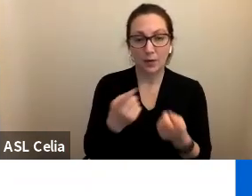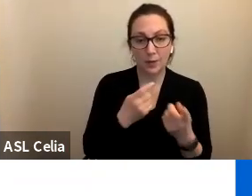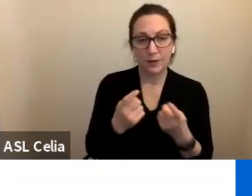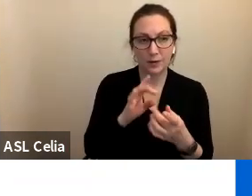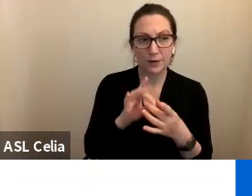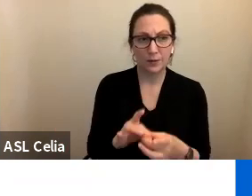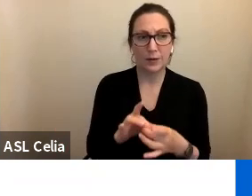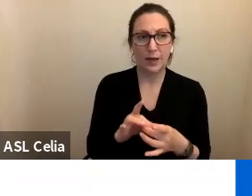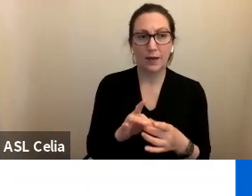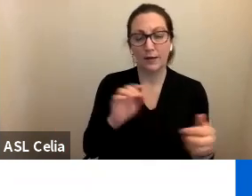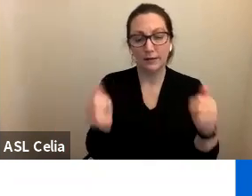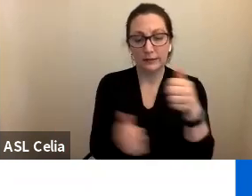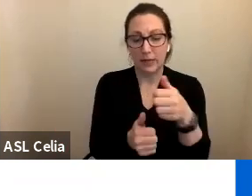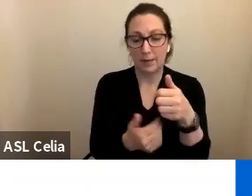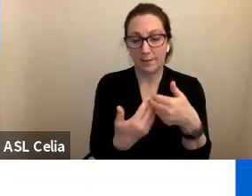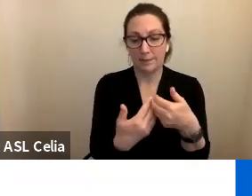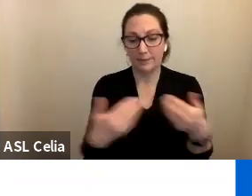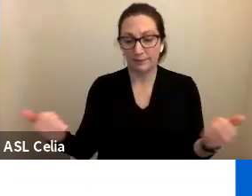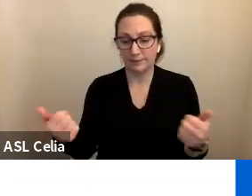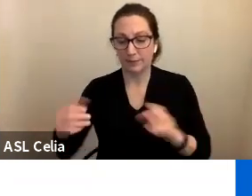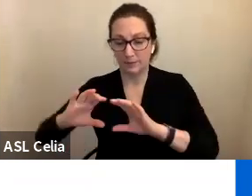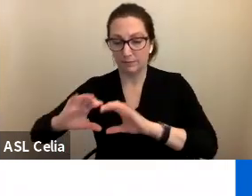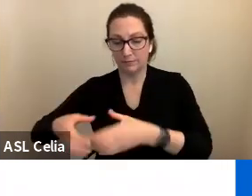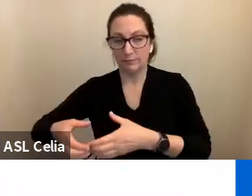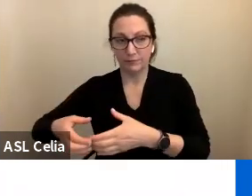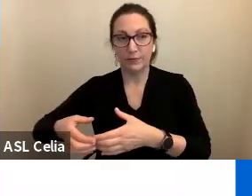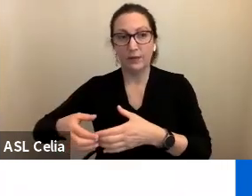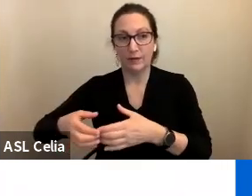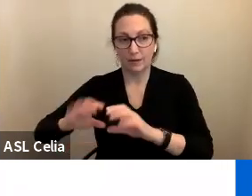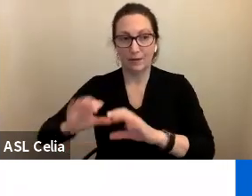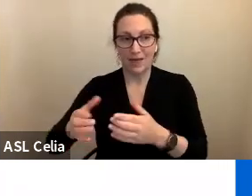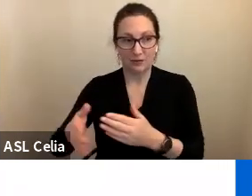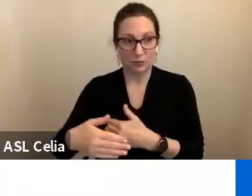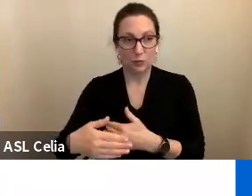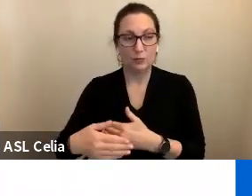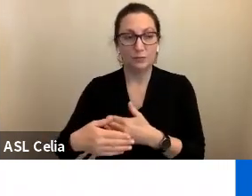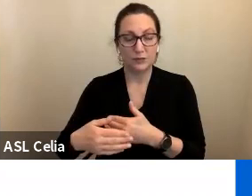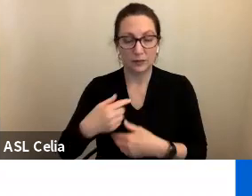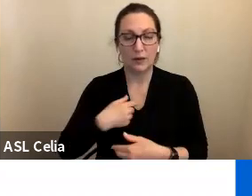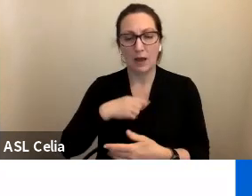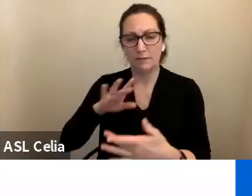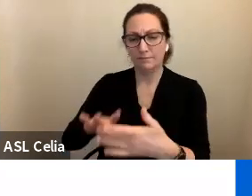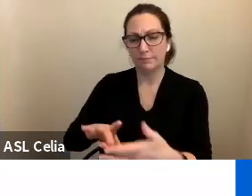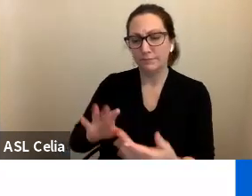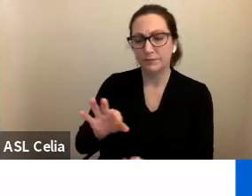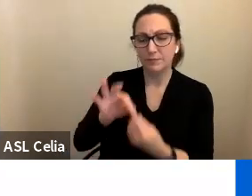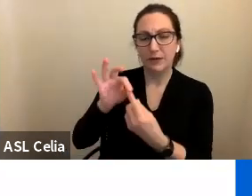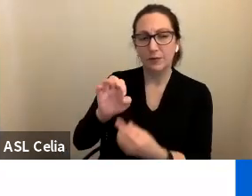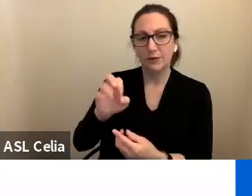separate classrooms in the exam schools. So I did follow up with our Office of Special